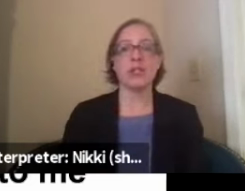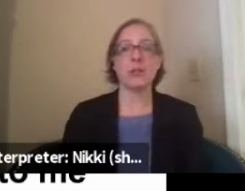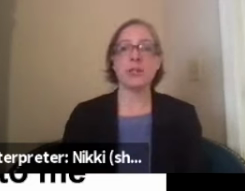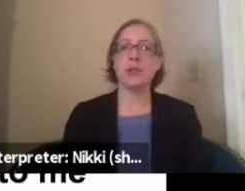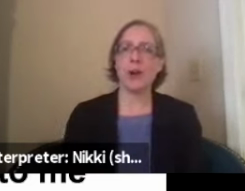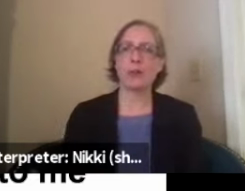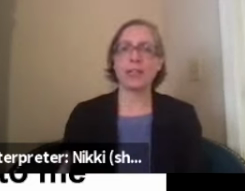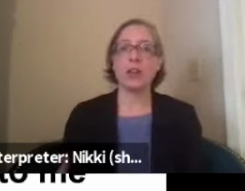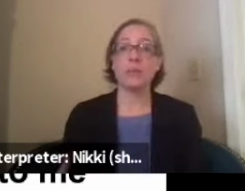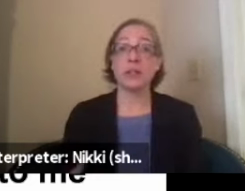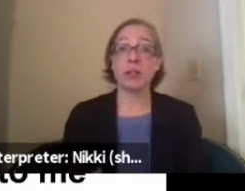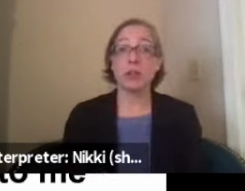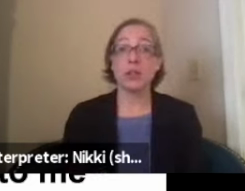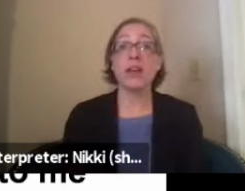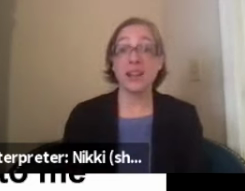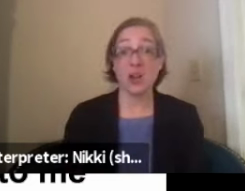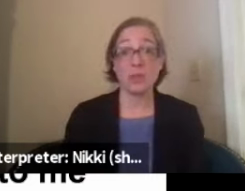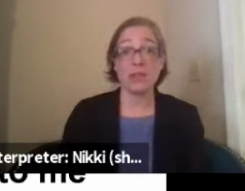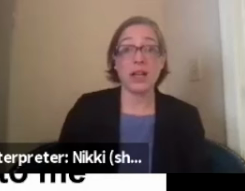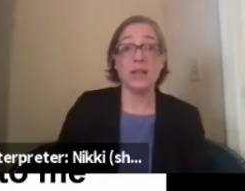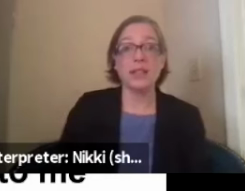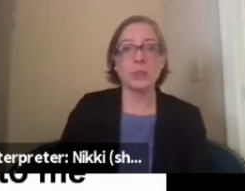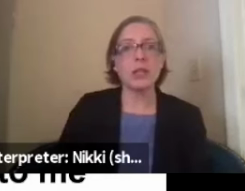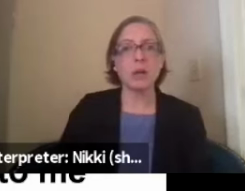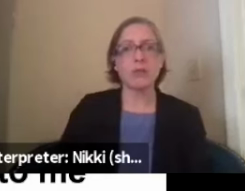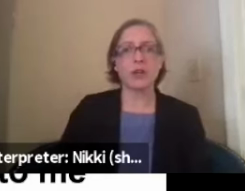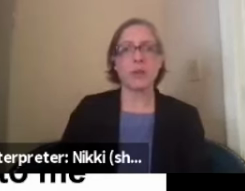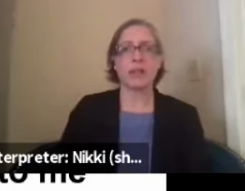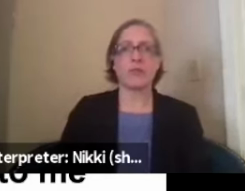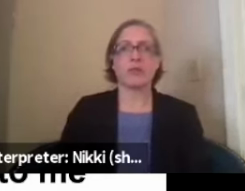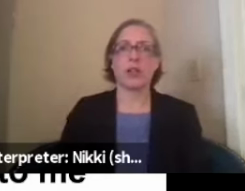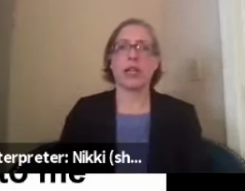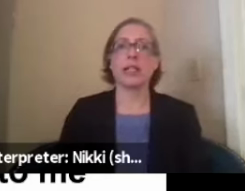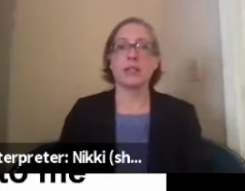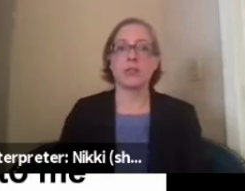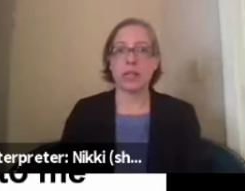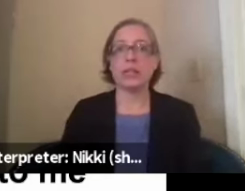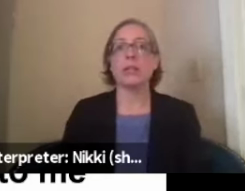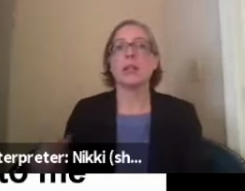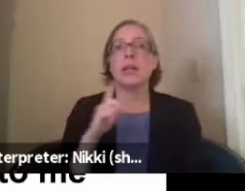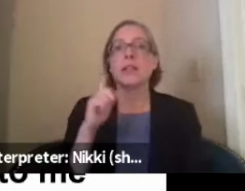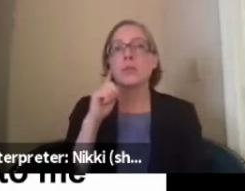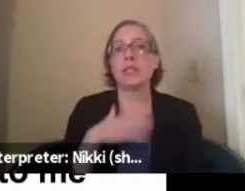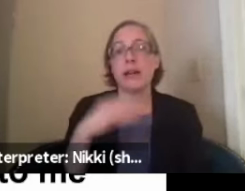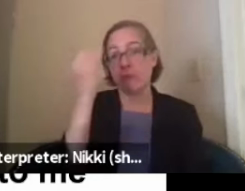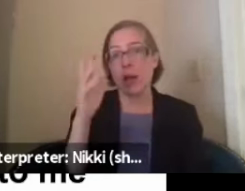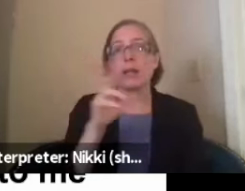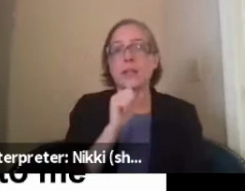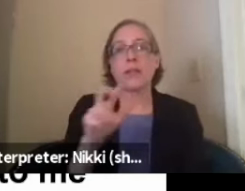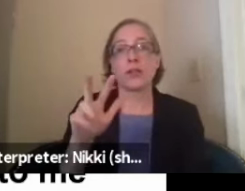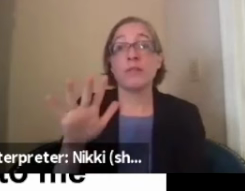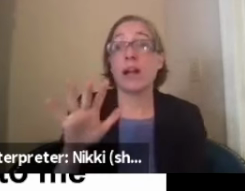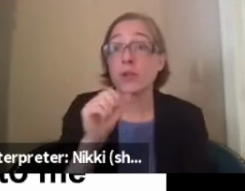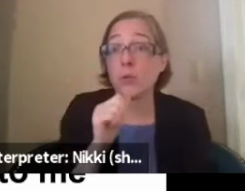able to, read all the materials, so that helps. And that's really my preferred method for learning is to read. And this was a deaf,